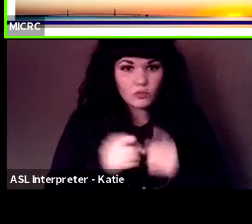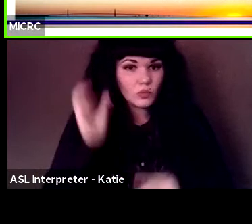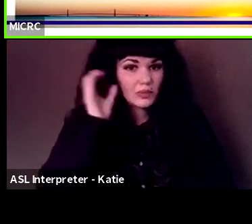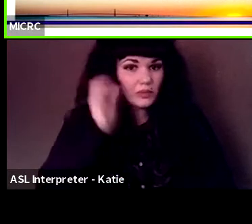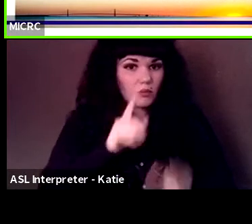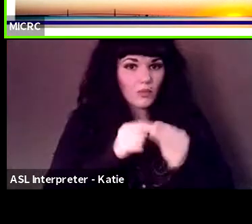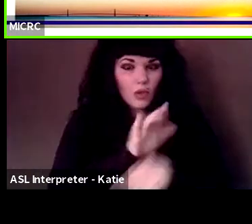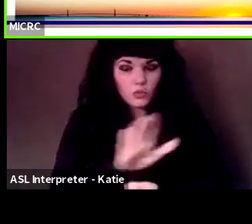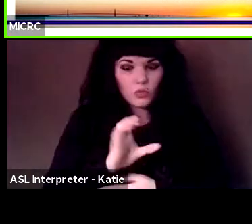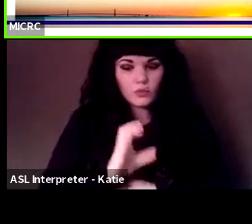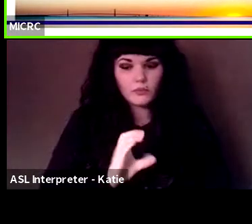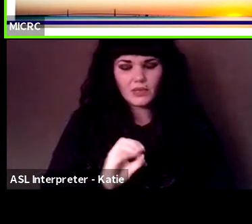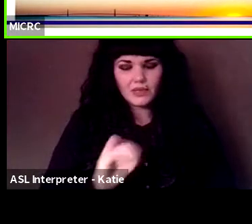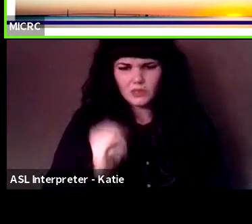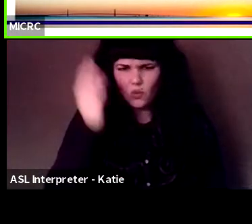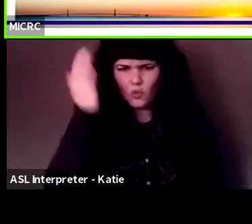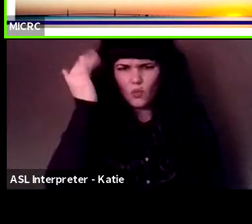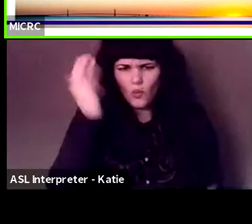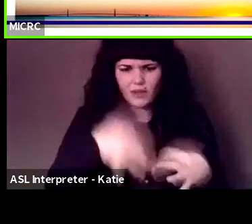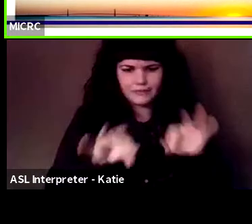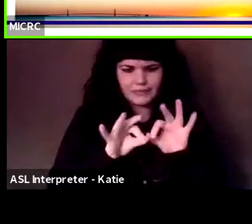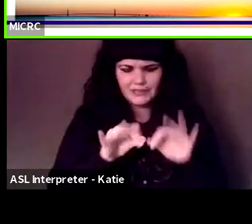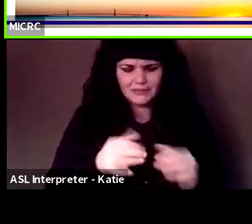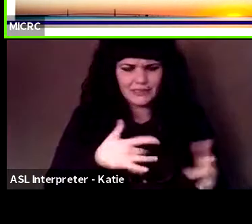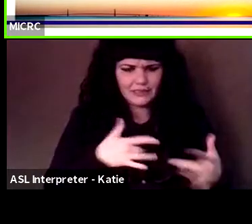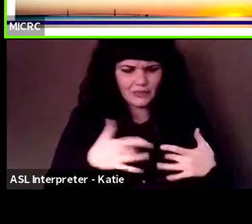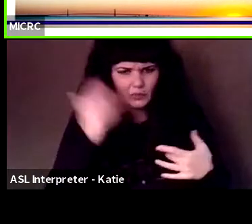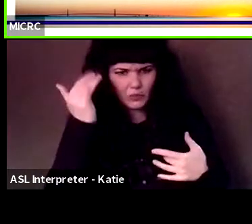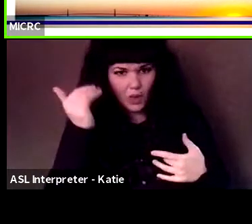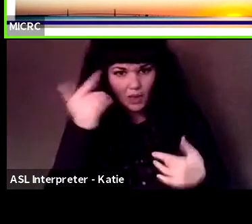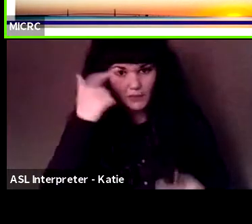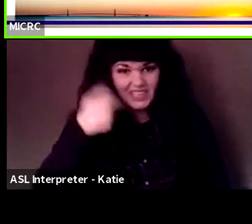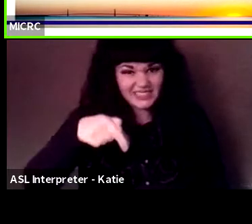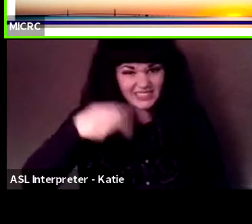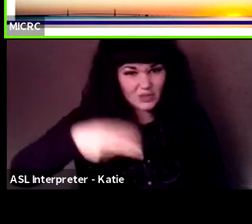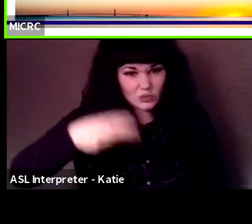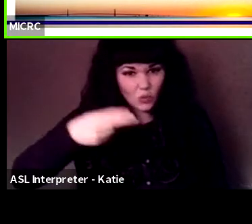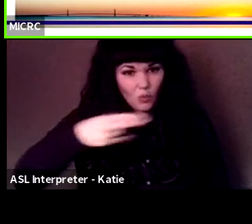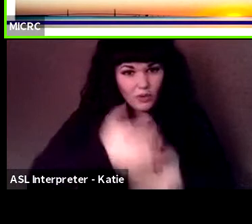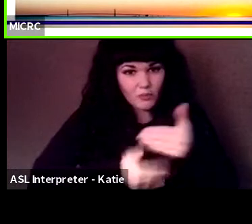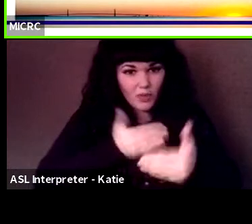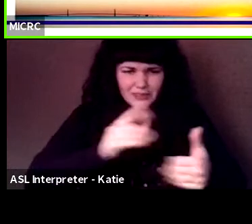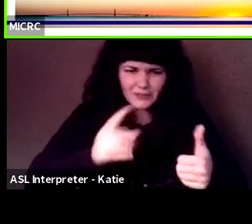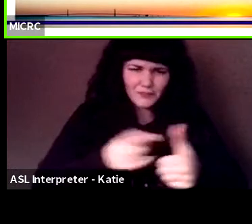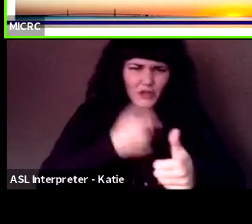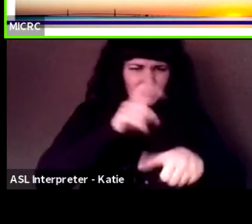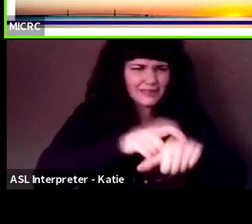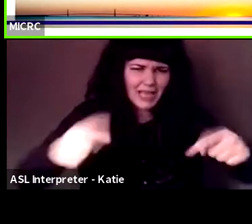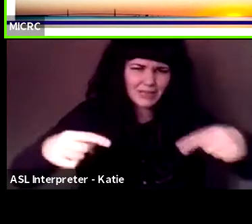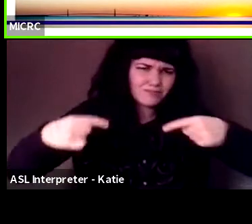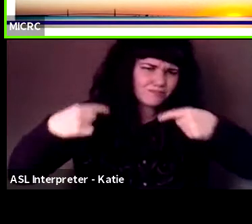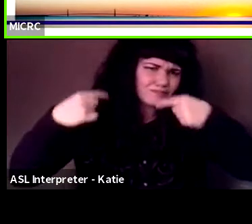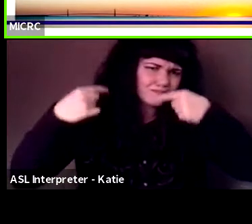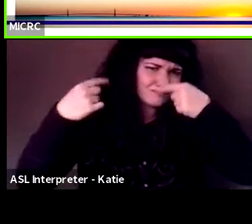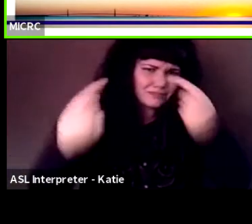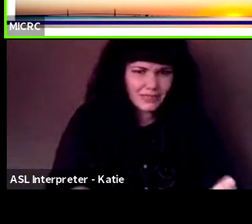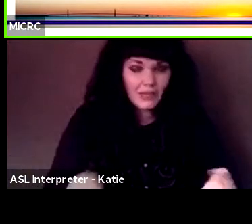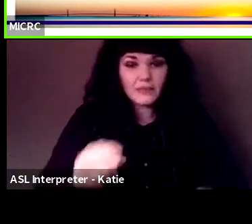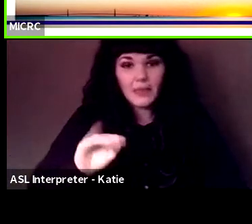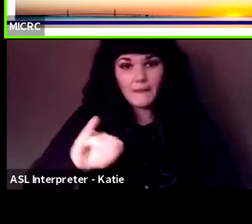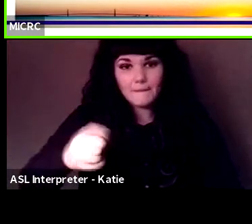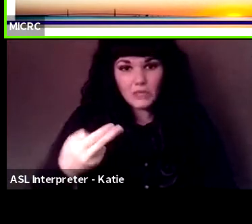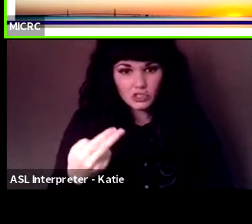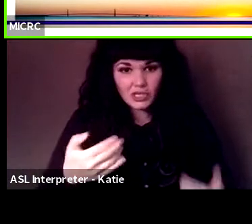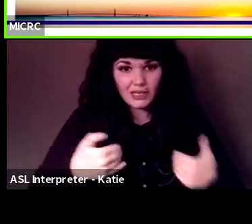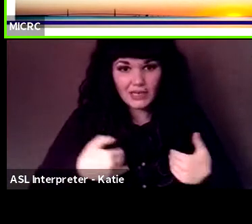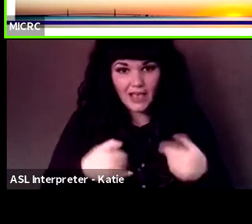So why should you care? This is a historic process. This is the first time ever that Michiganders have had a voice